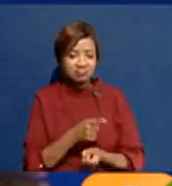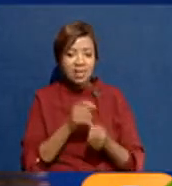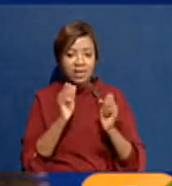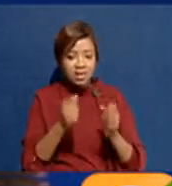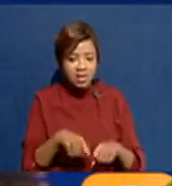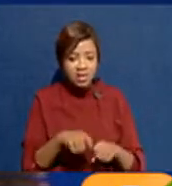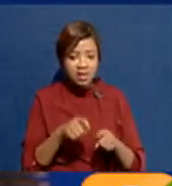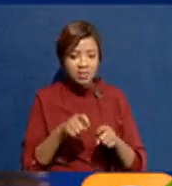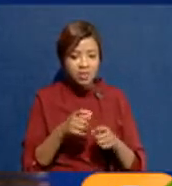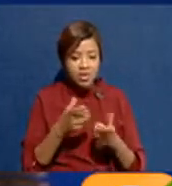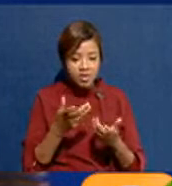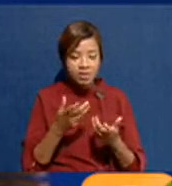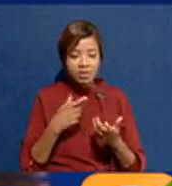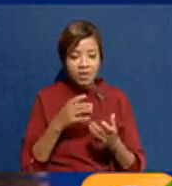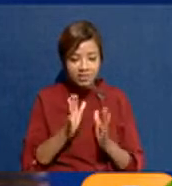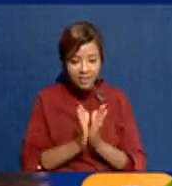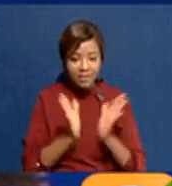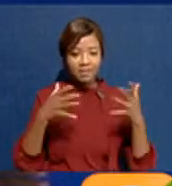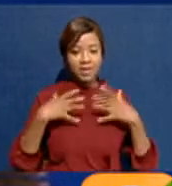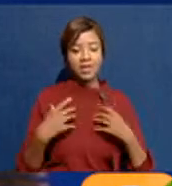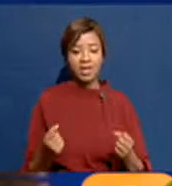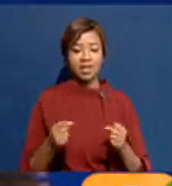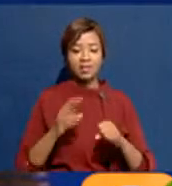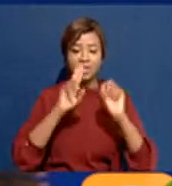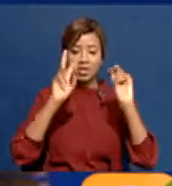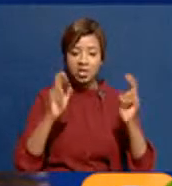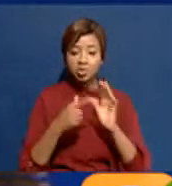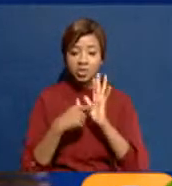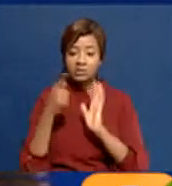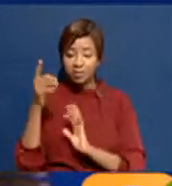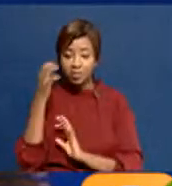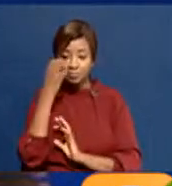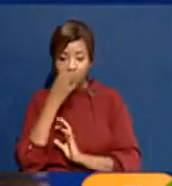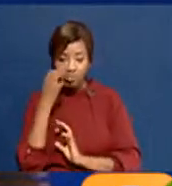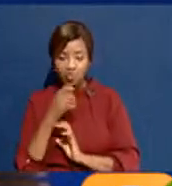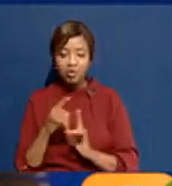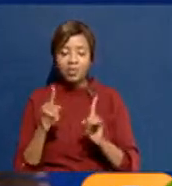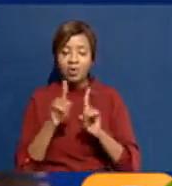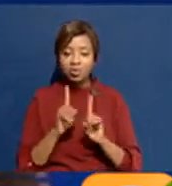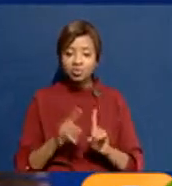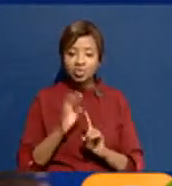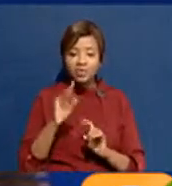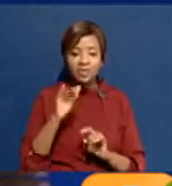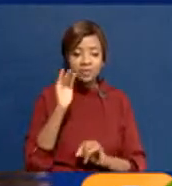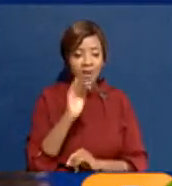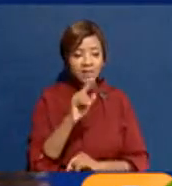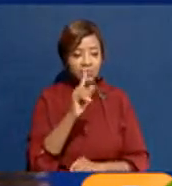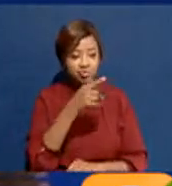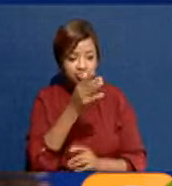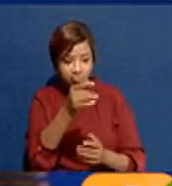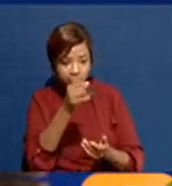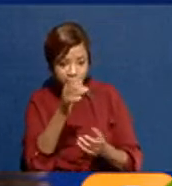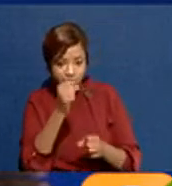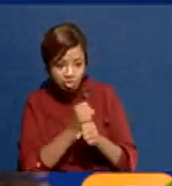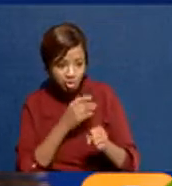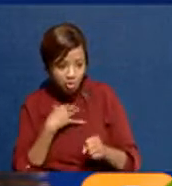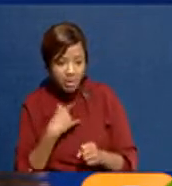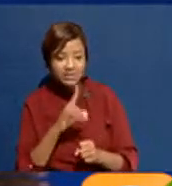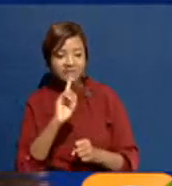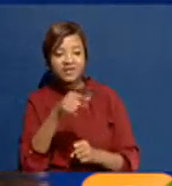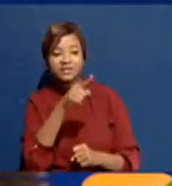you go to be employed, the first thing, one of the things that your employer will ask you, show me whether you have had a pap